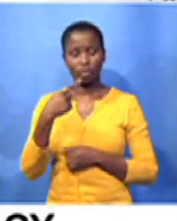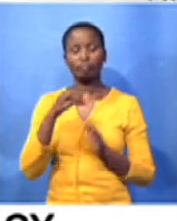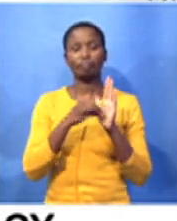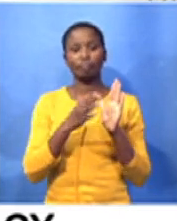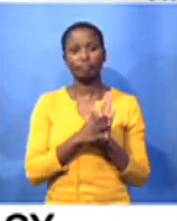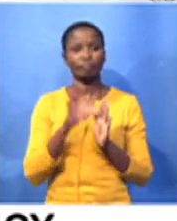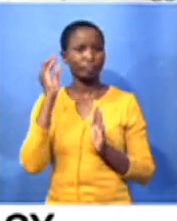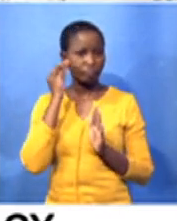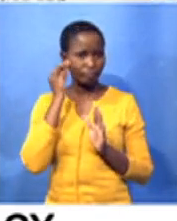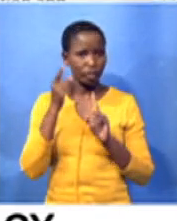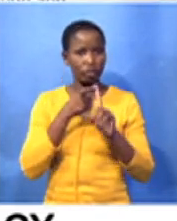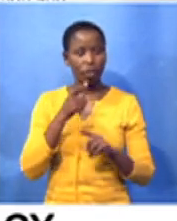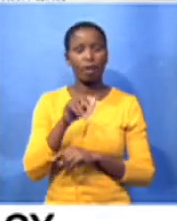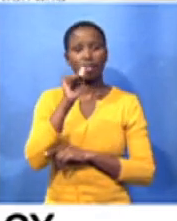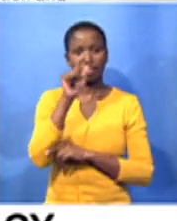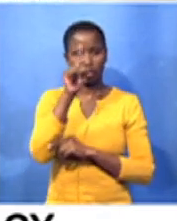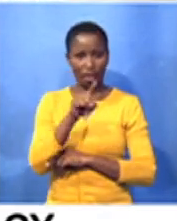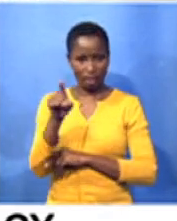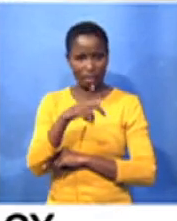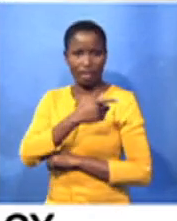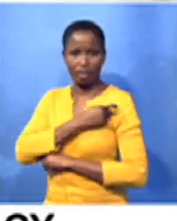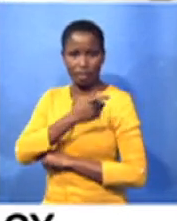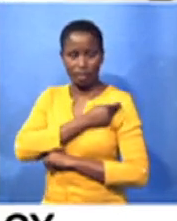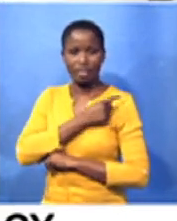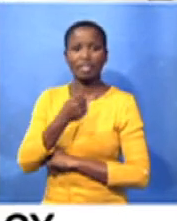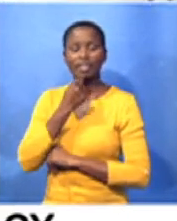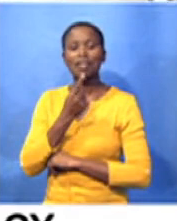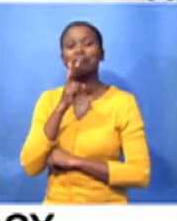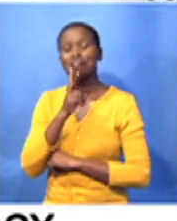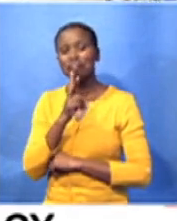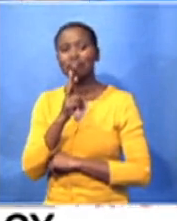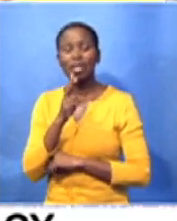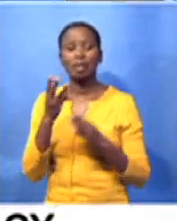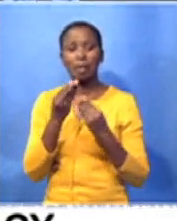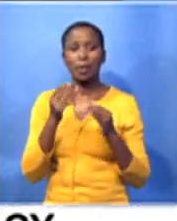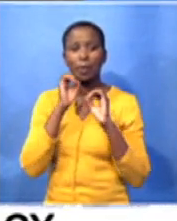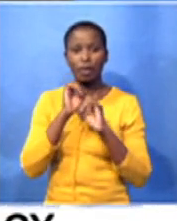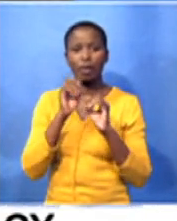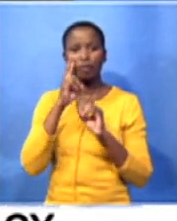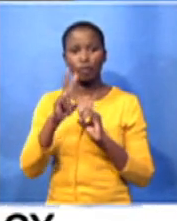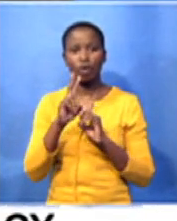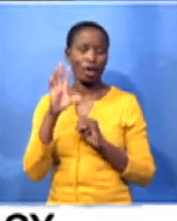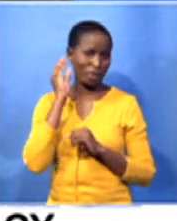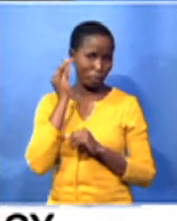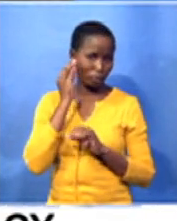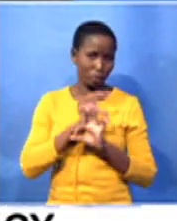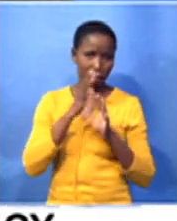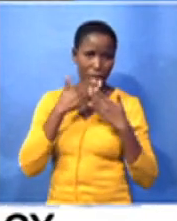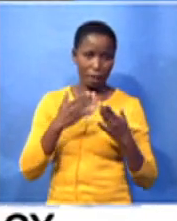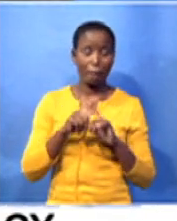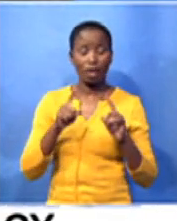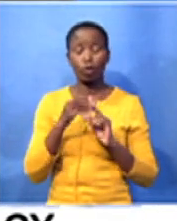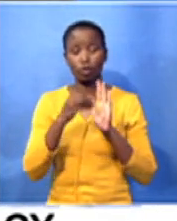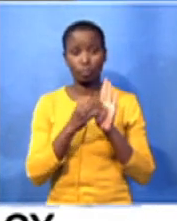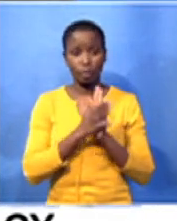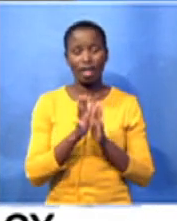by AstraZeneca might have provided an incomplete view of the efficacy data, something echoed by its leadership